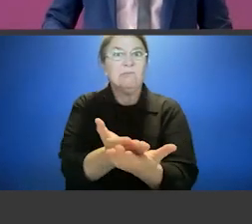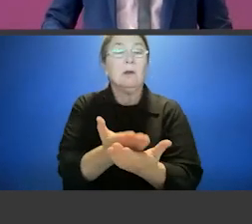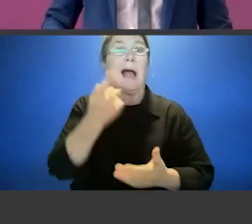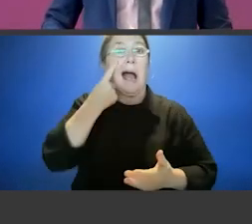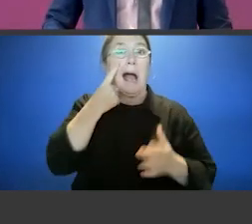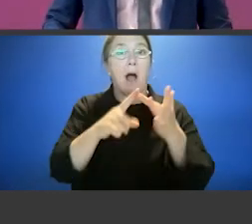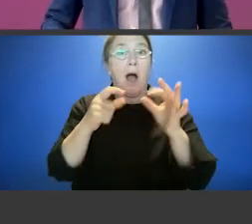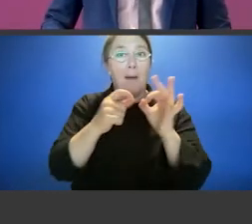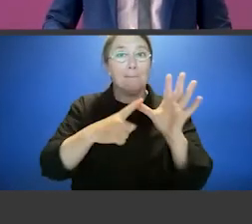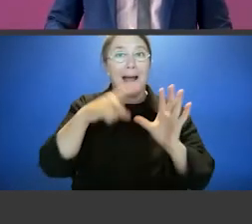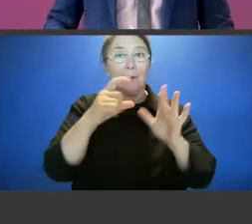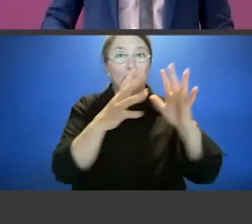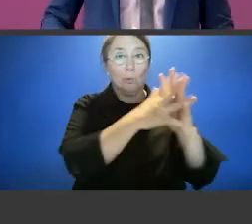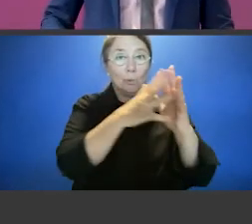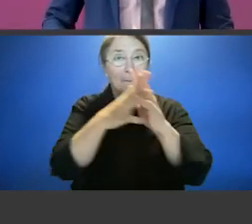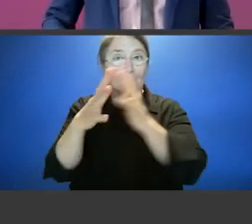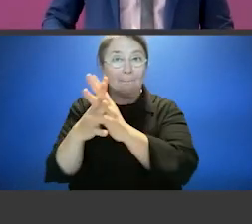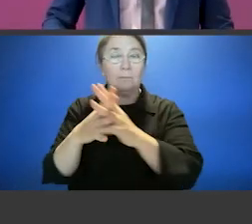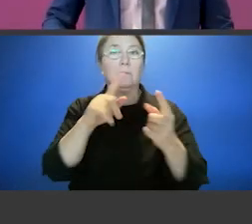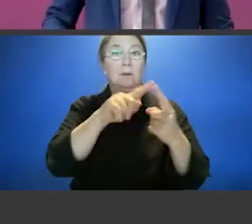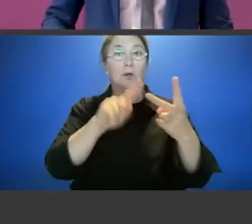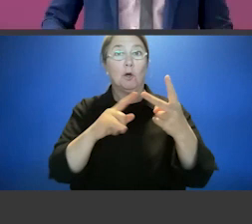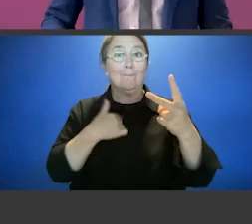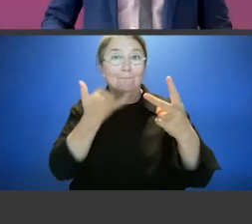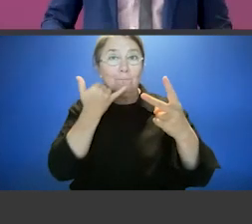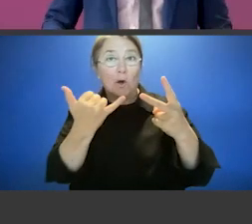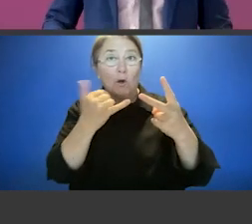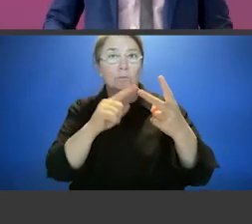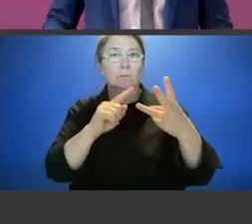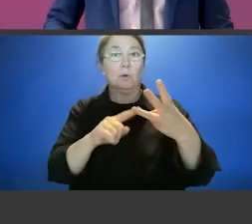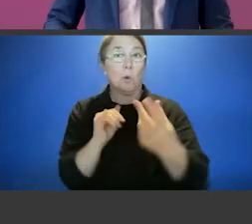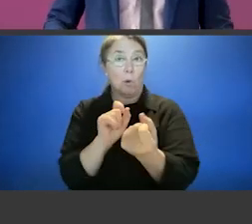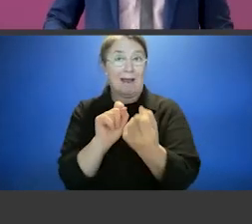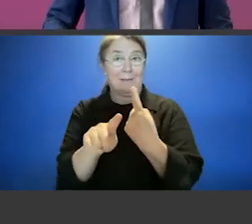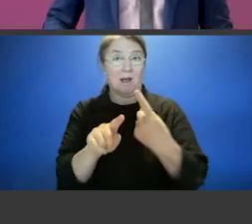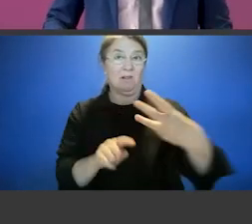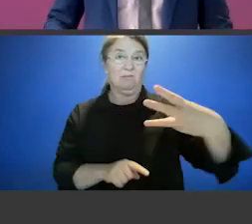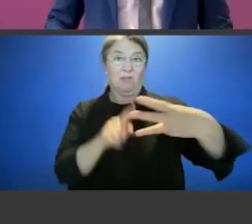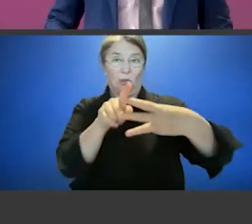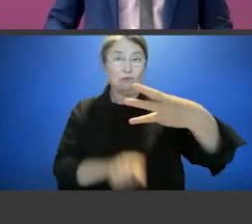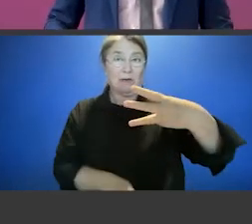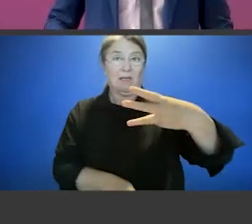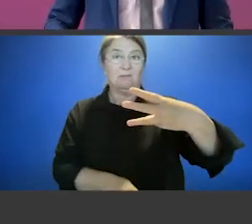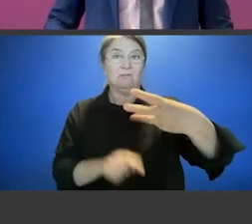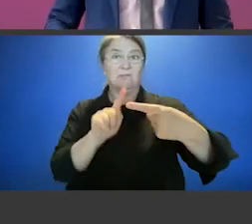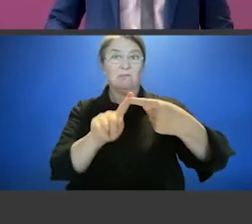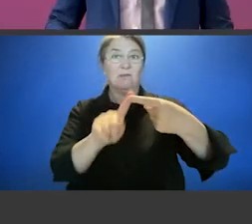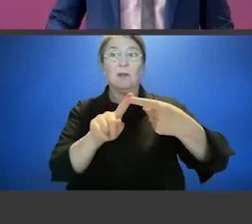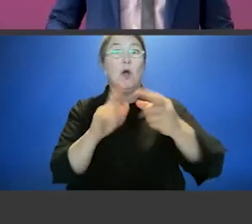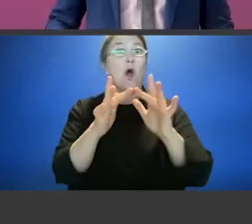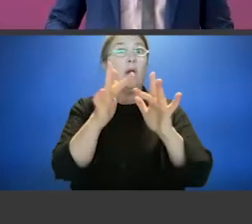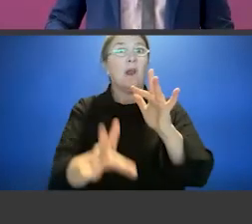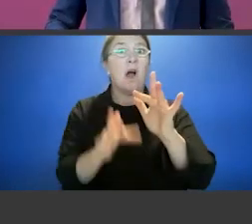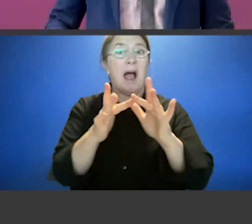the phone, or by email. It is simple to make an online complaint. You can visit the report section of